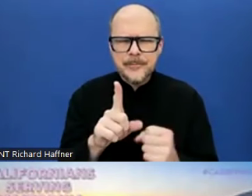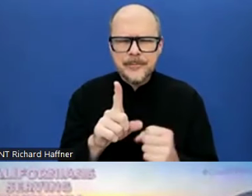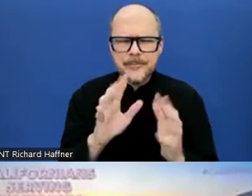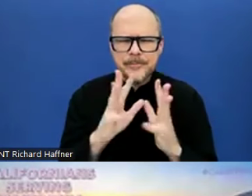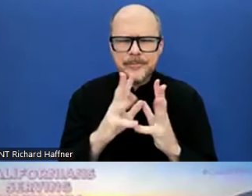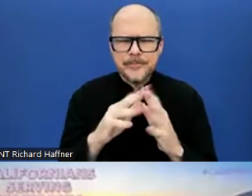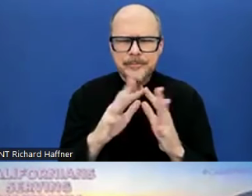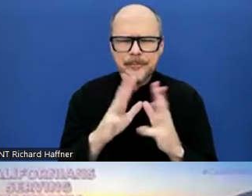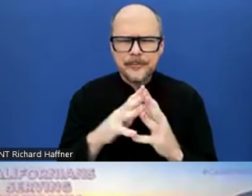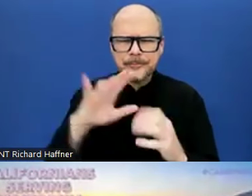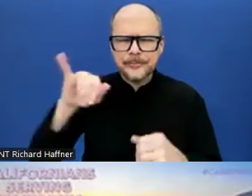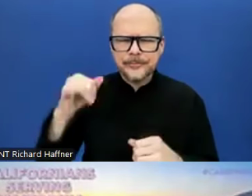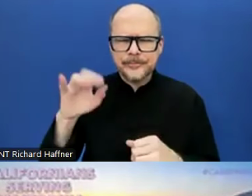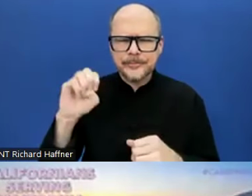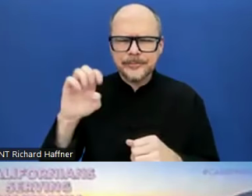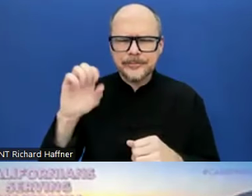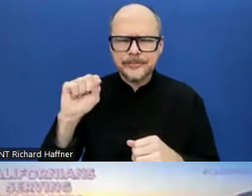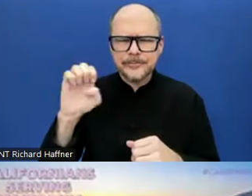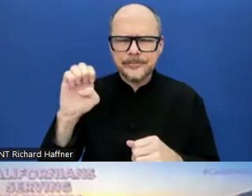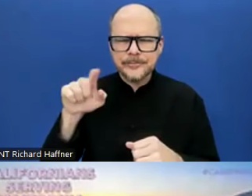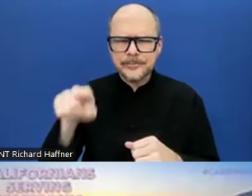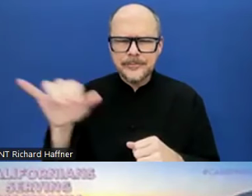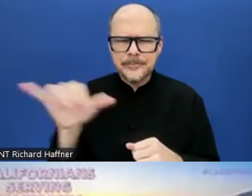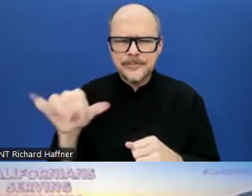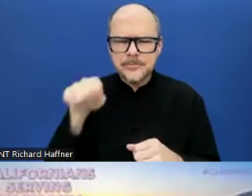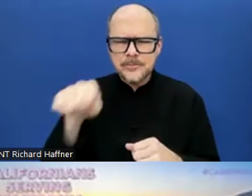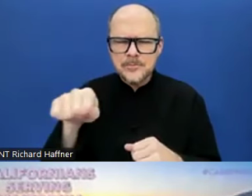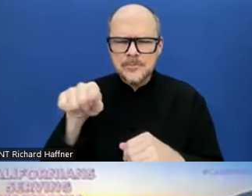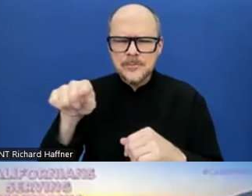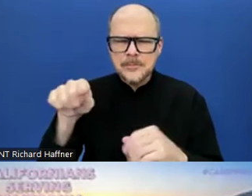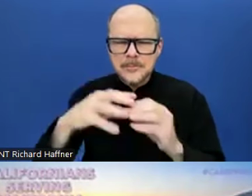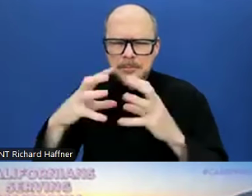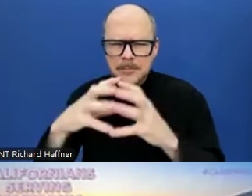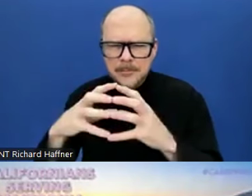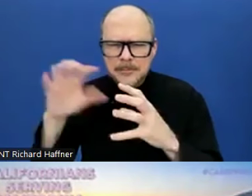Jesse, in your case too, I just want to make sure you've selected the English channel.